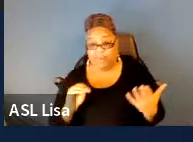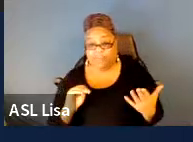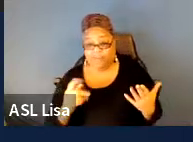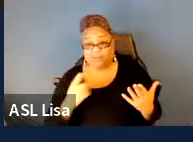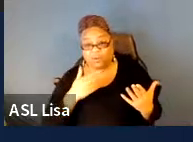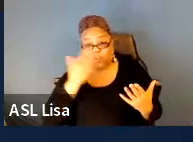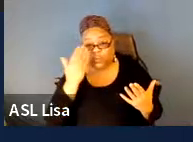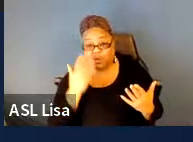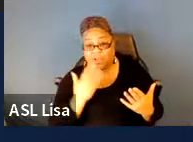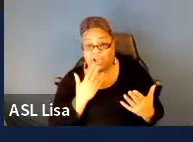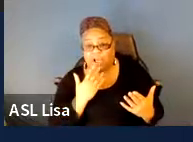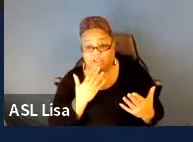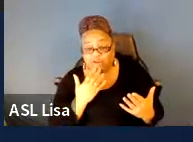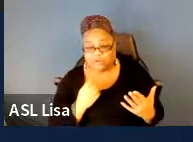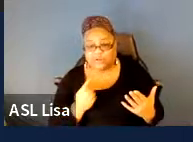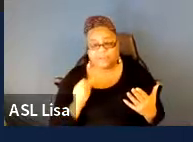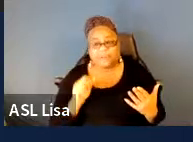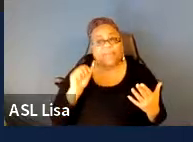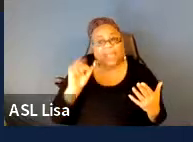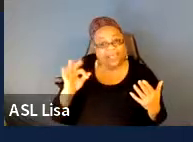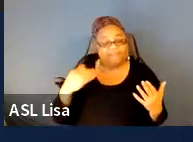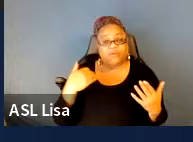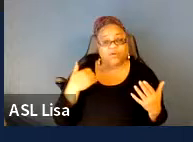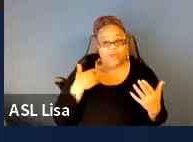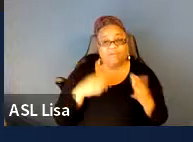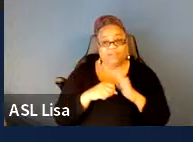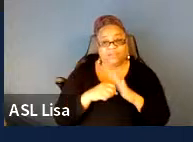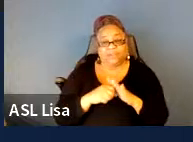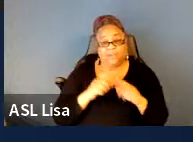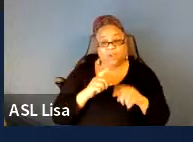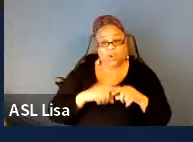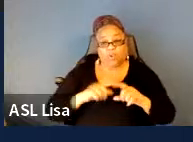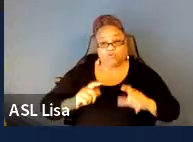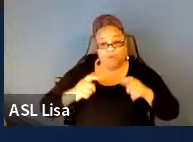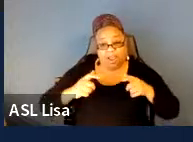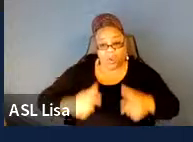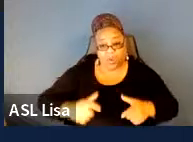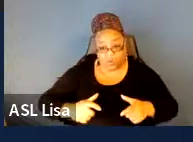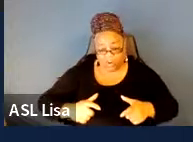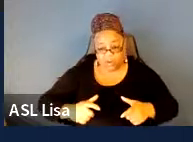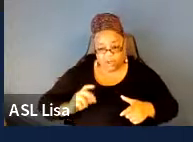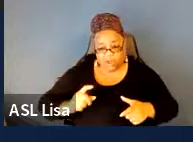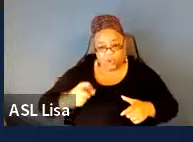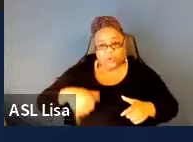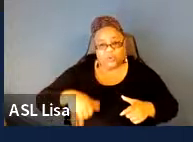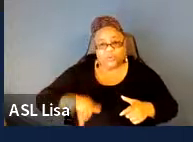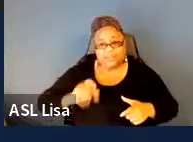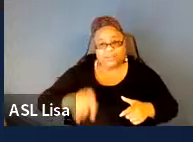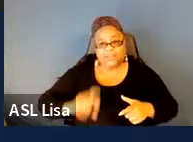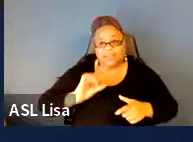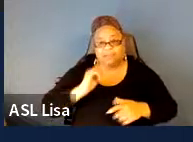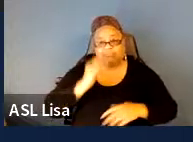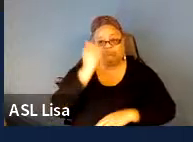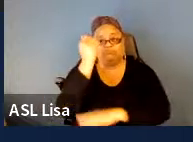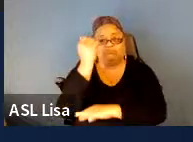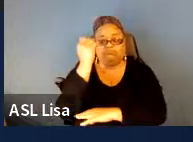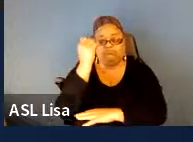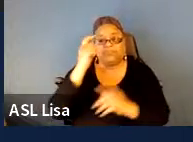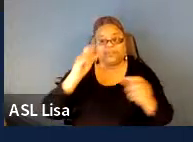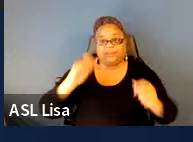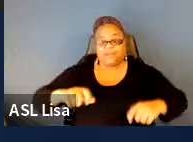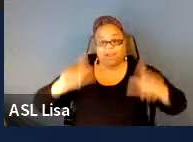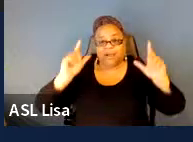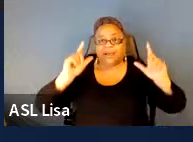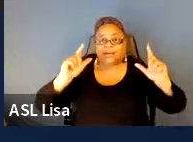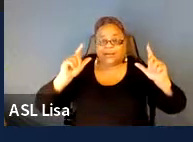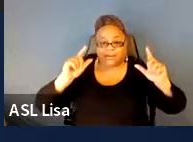also want to say that if there is a symbol on the ground, you still do need a posted sign. A symbol on the ground